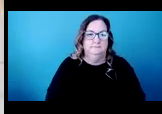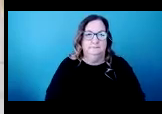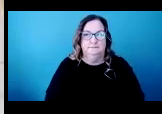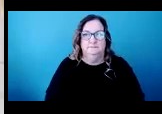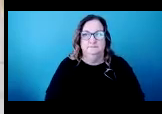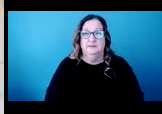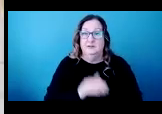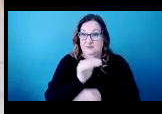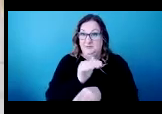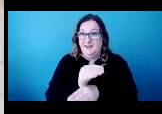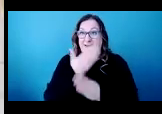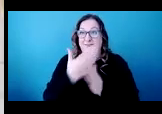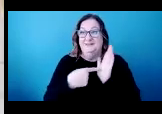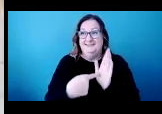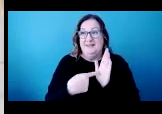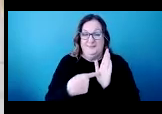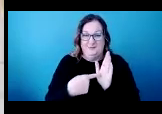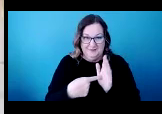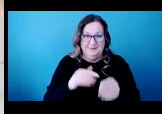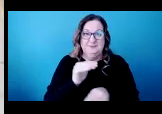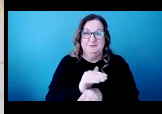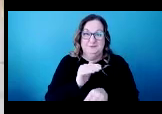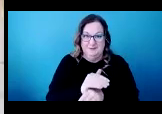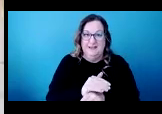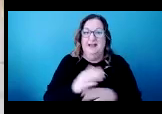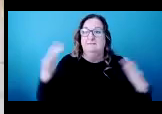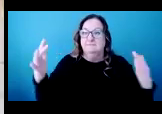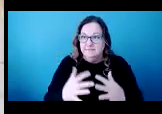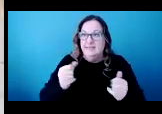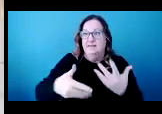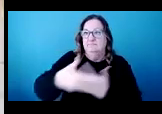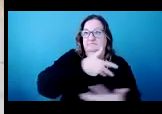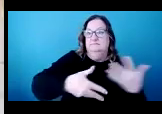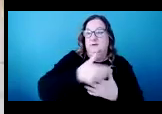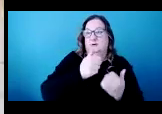Tonight is a great example of being able to talk with legislators.